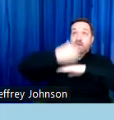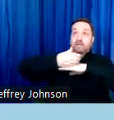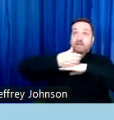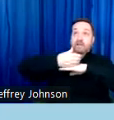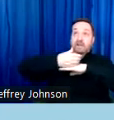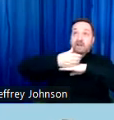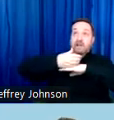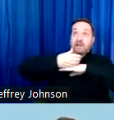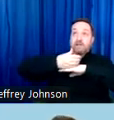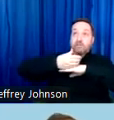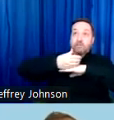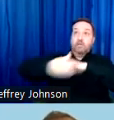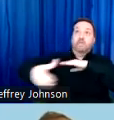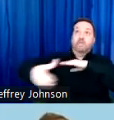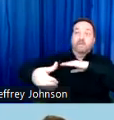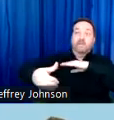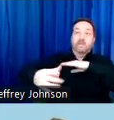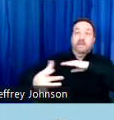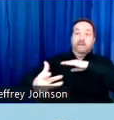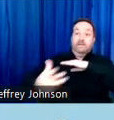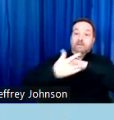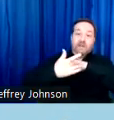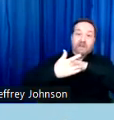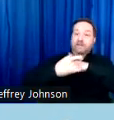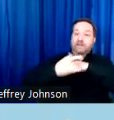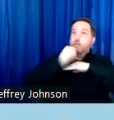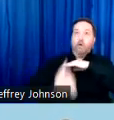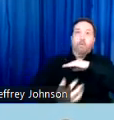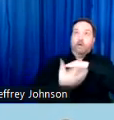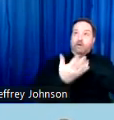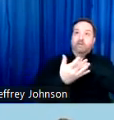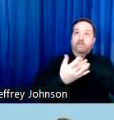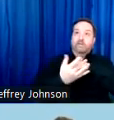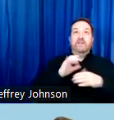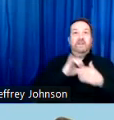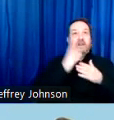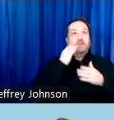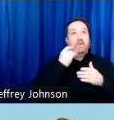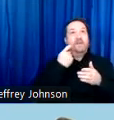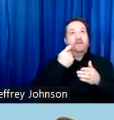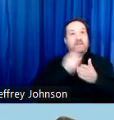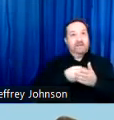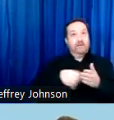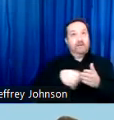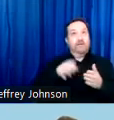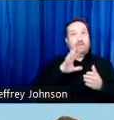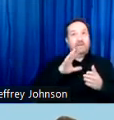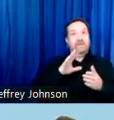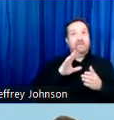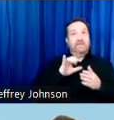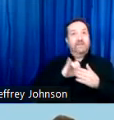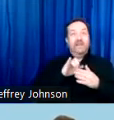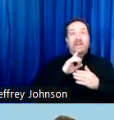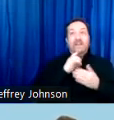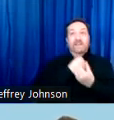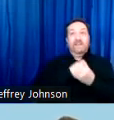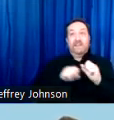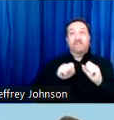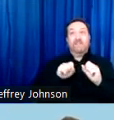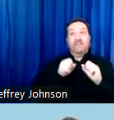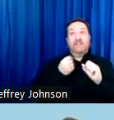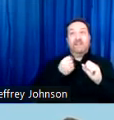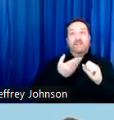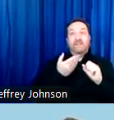That's great. And that's one of the reasons why it costs what it costs here too, right? The combination of that really important safety feature